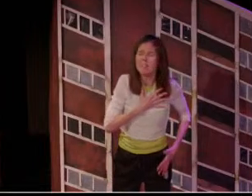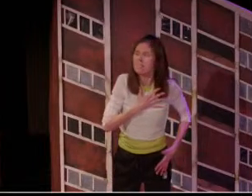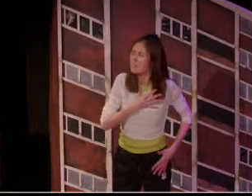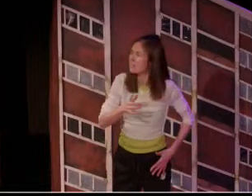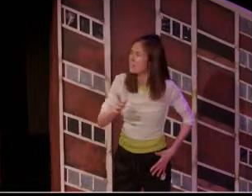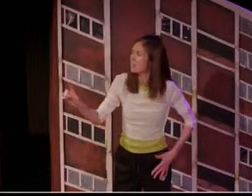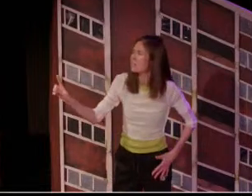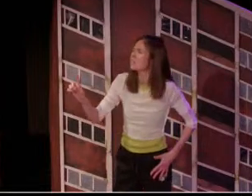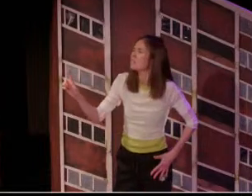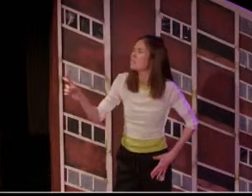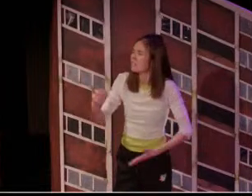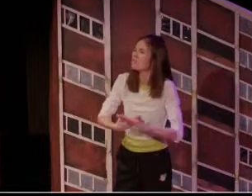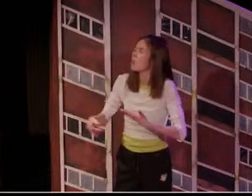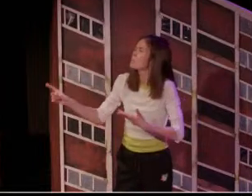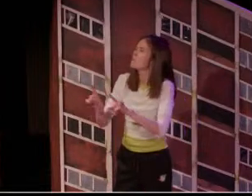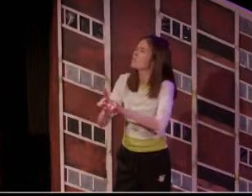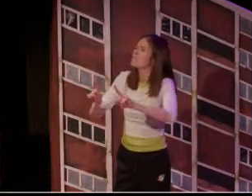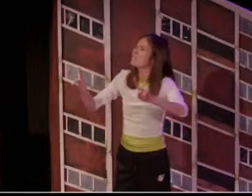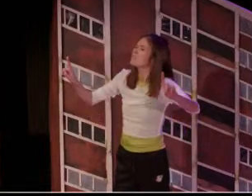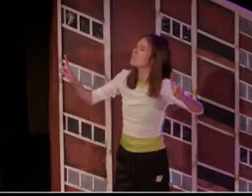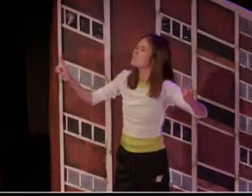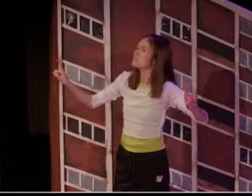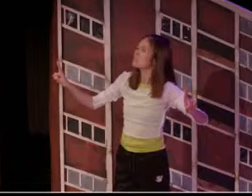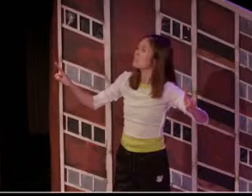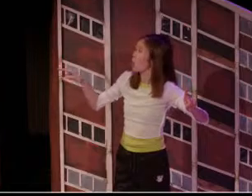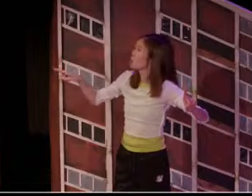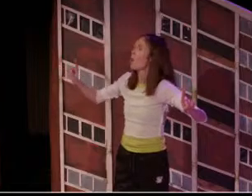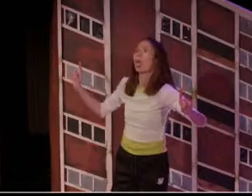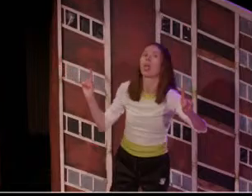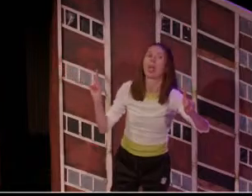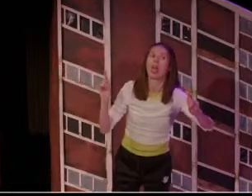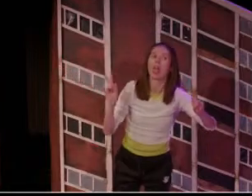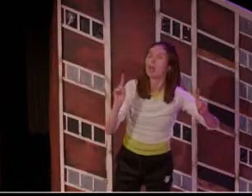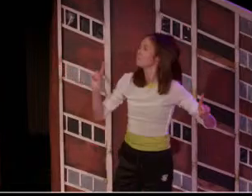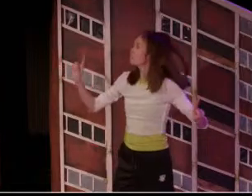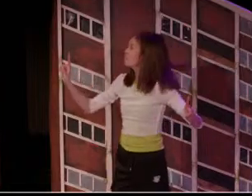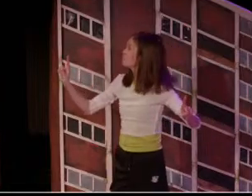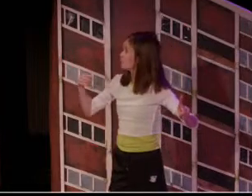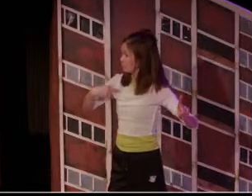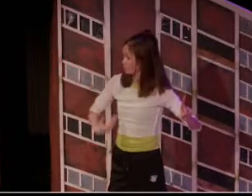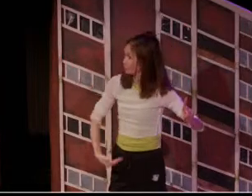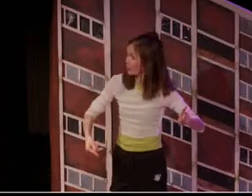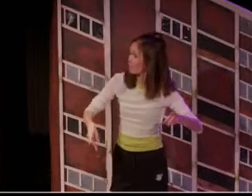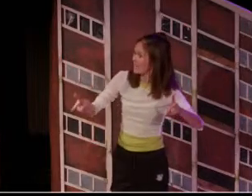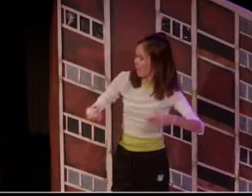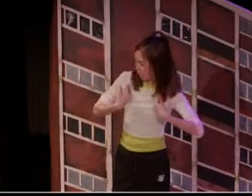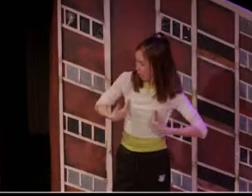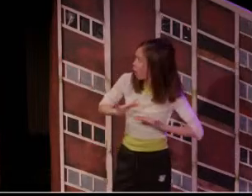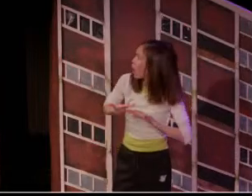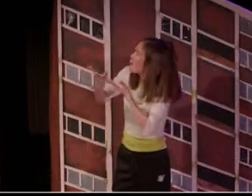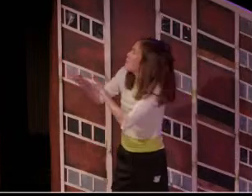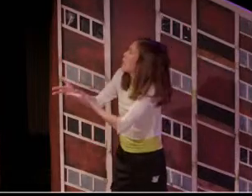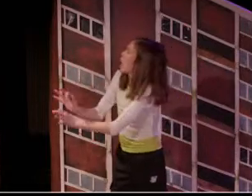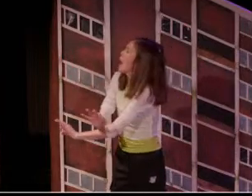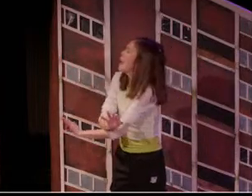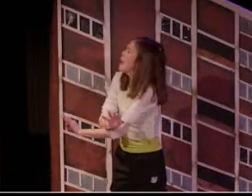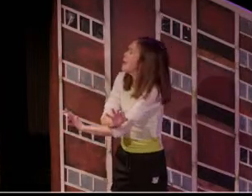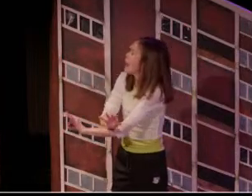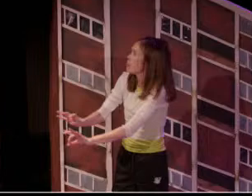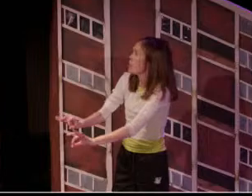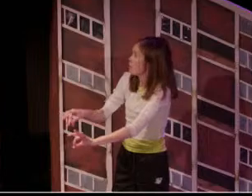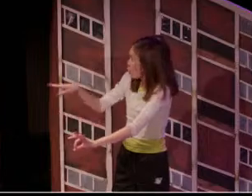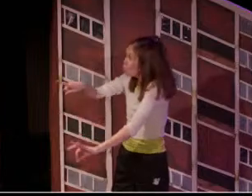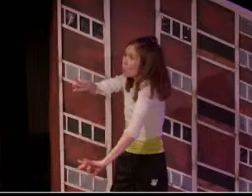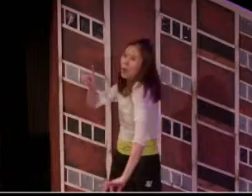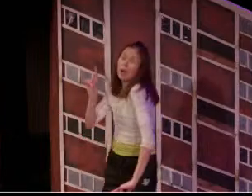I will have you barred from your inheritance. Consider you an orphan, not my kin. Believe